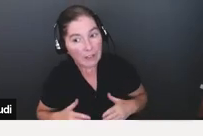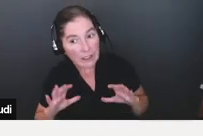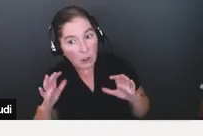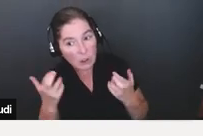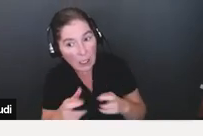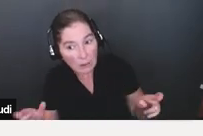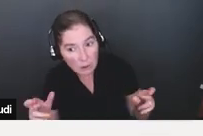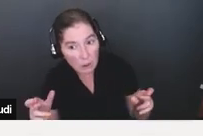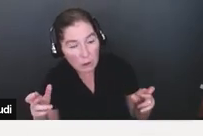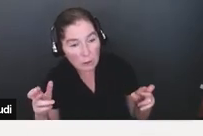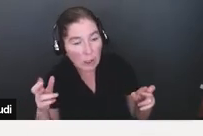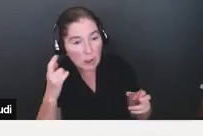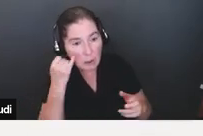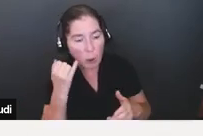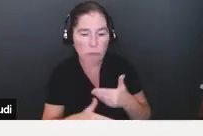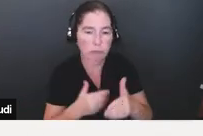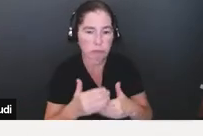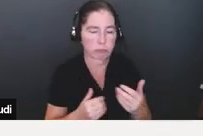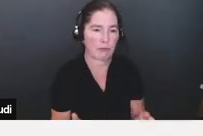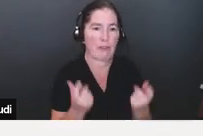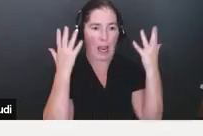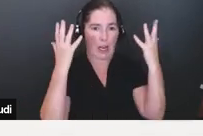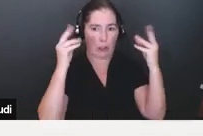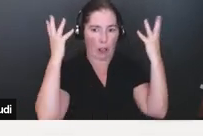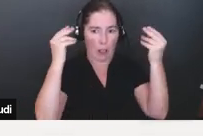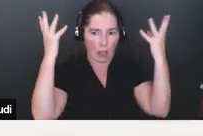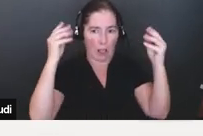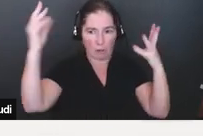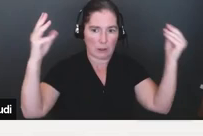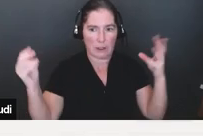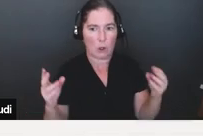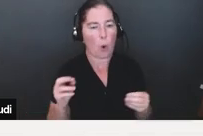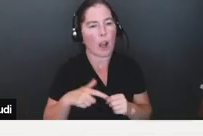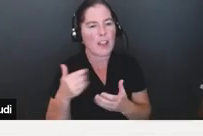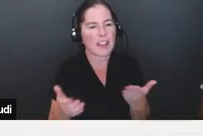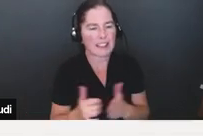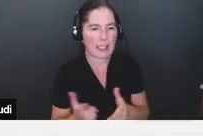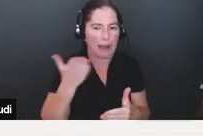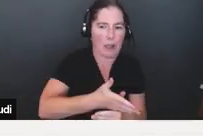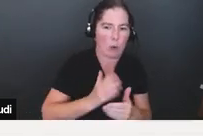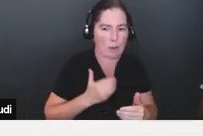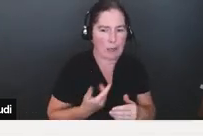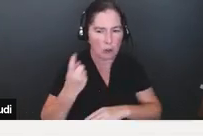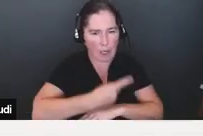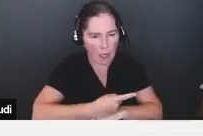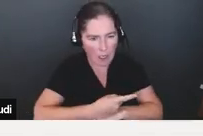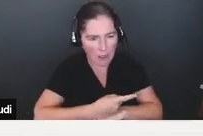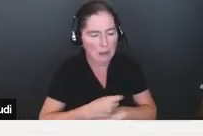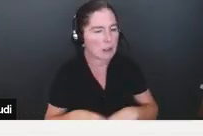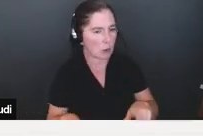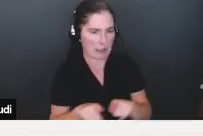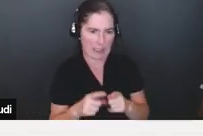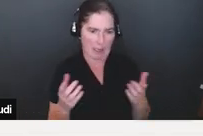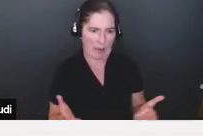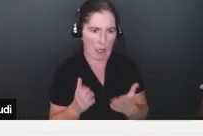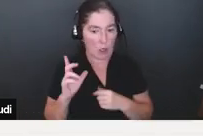off. I could never control, you know, some of the other things that interrupted our day. So I find that using drafts